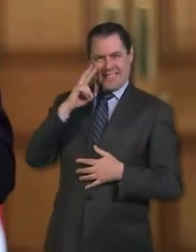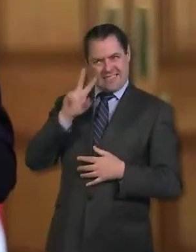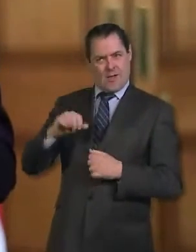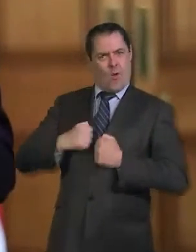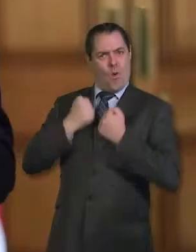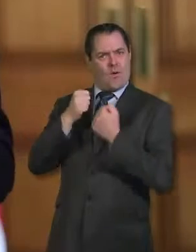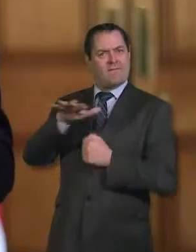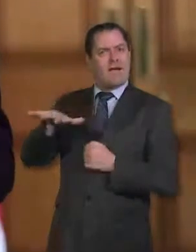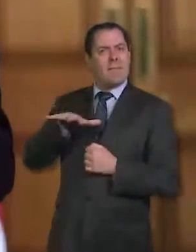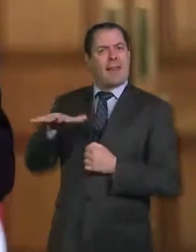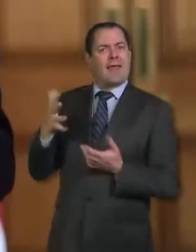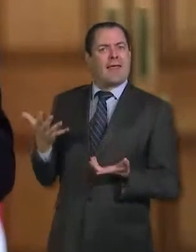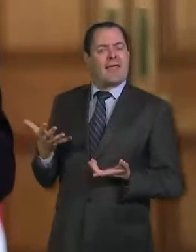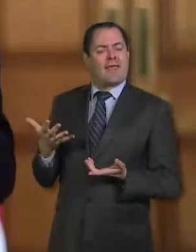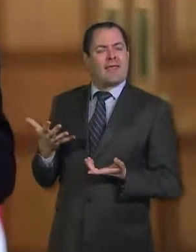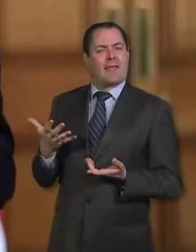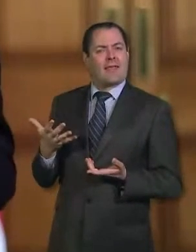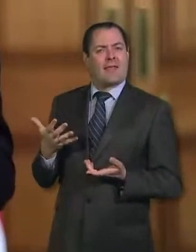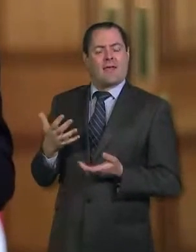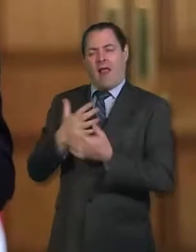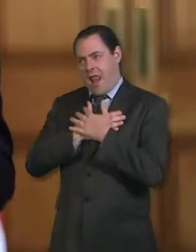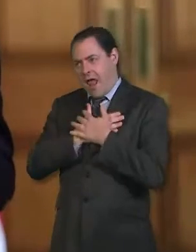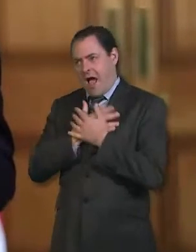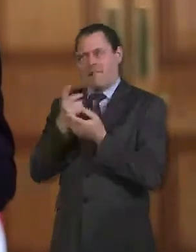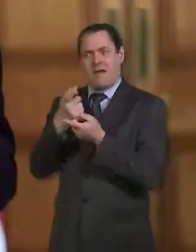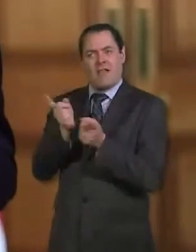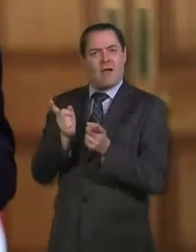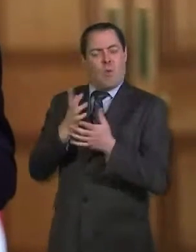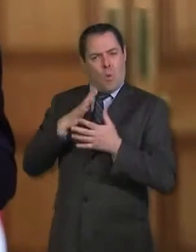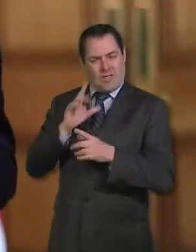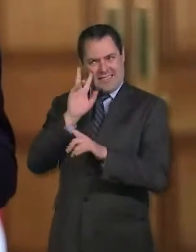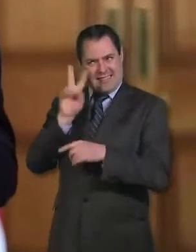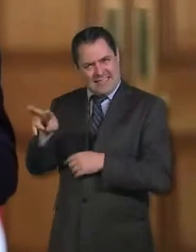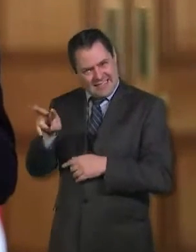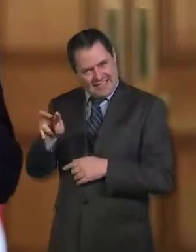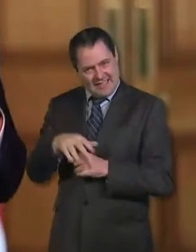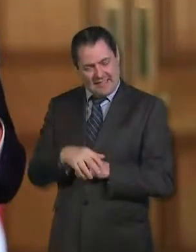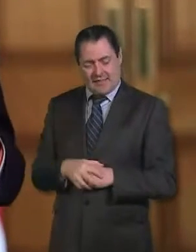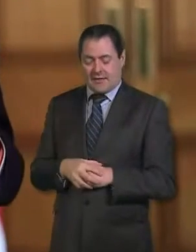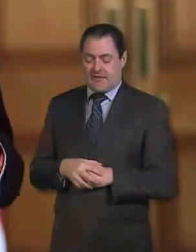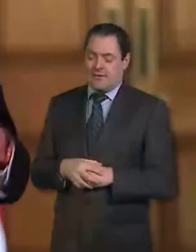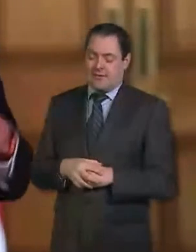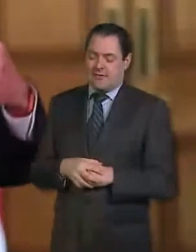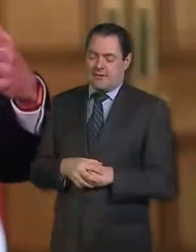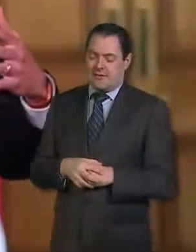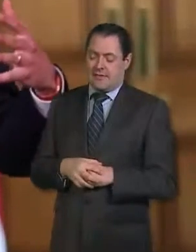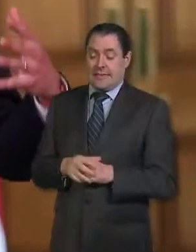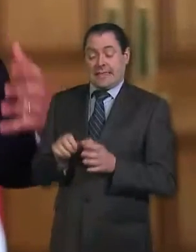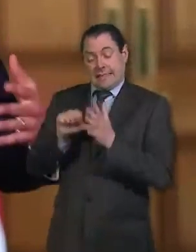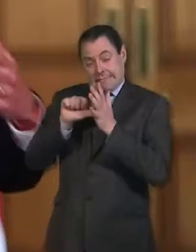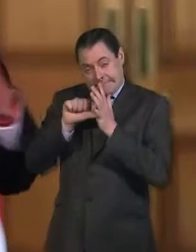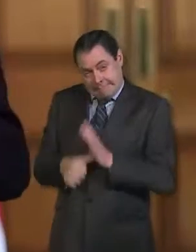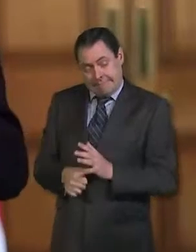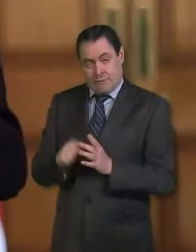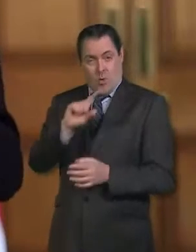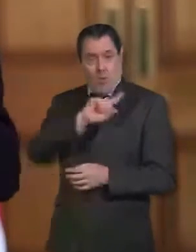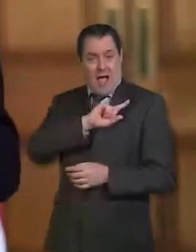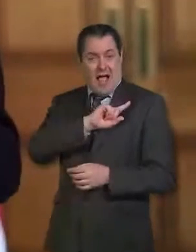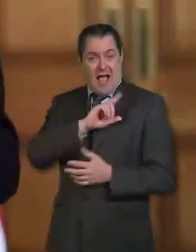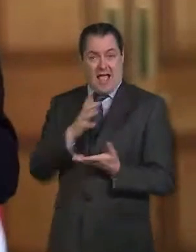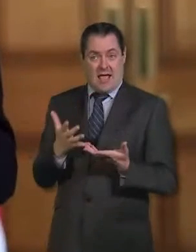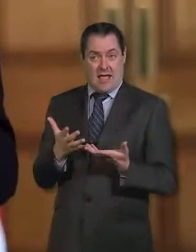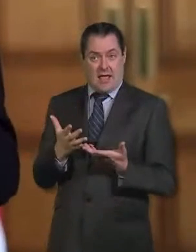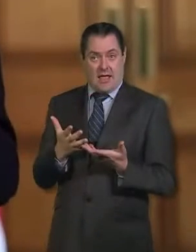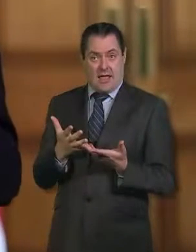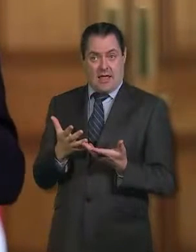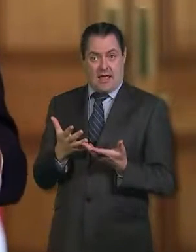love. And one of the challenges is that it's very difficult to know where the virus has